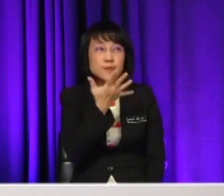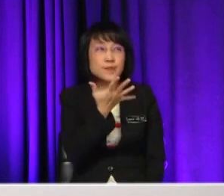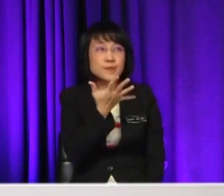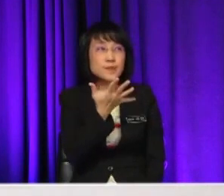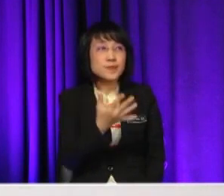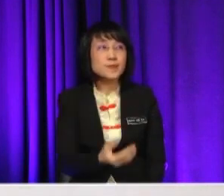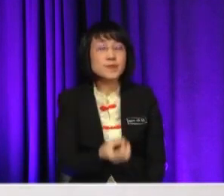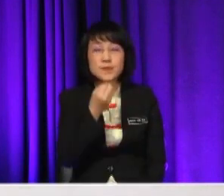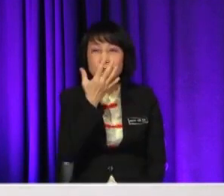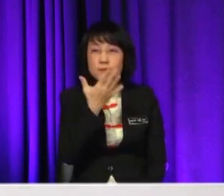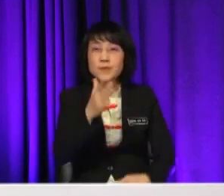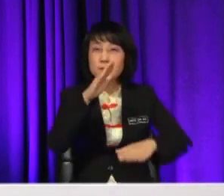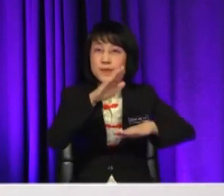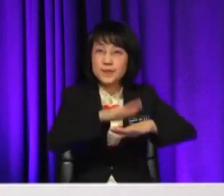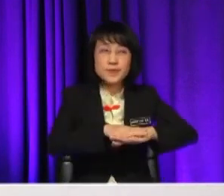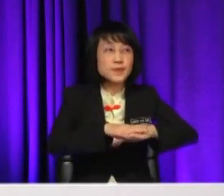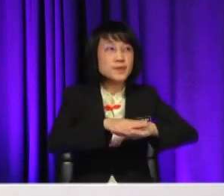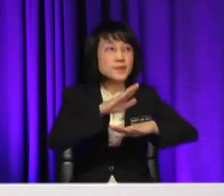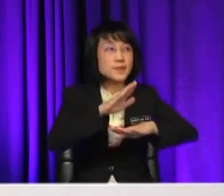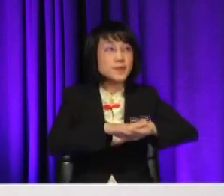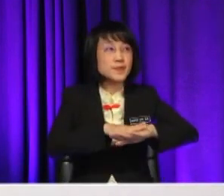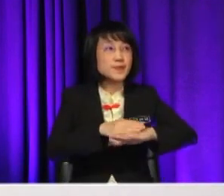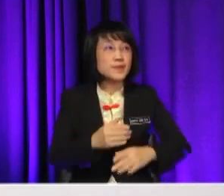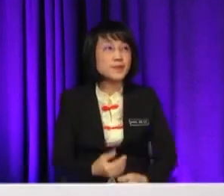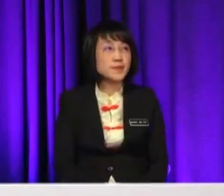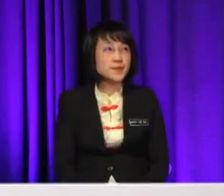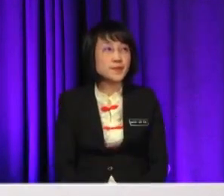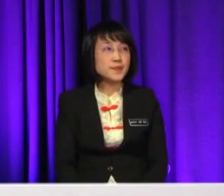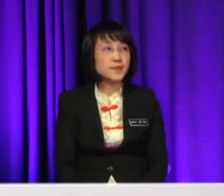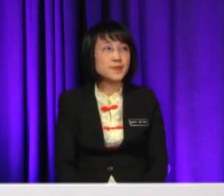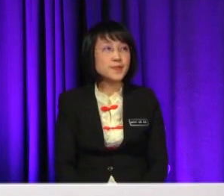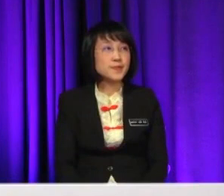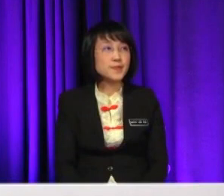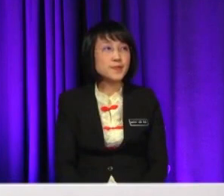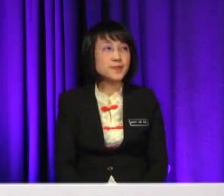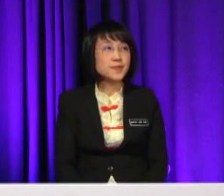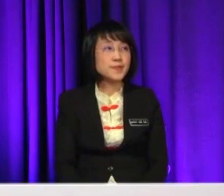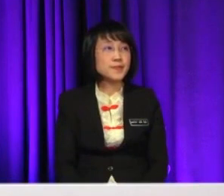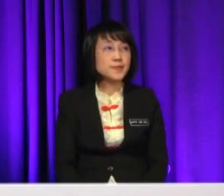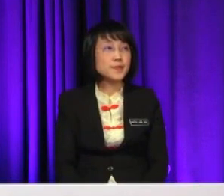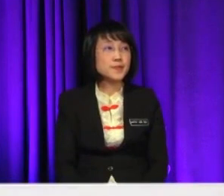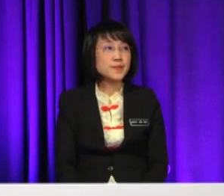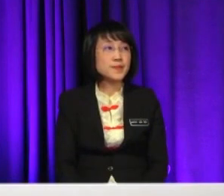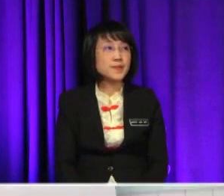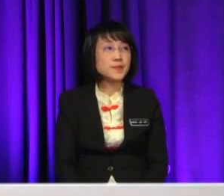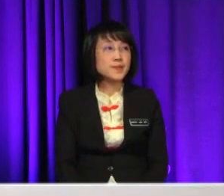Okay. And then, of course, another thing. One more.